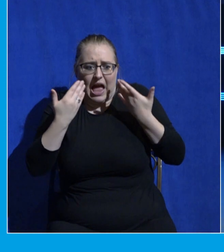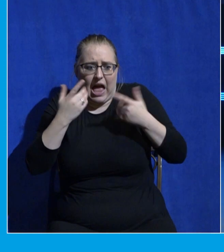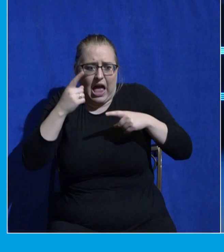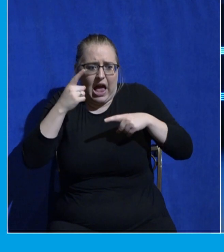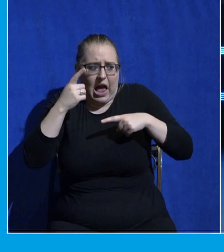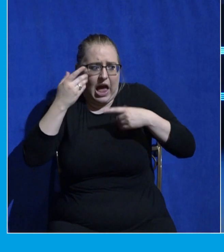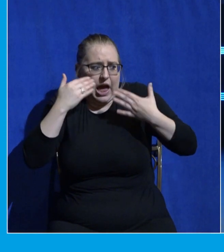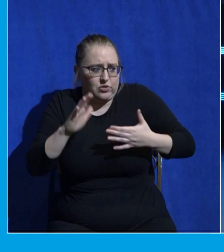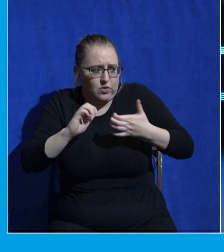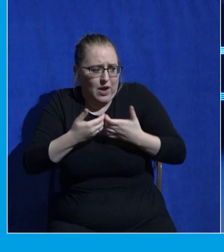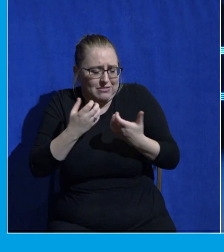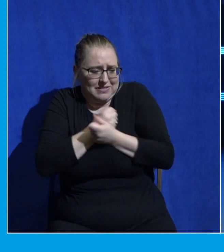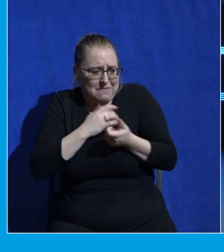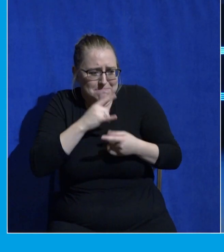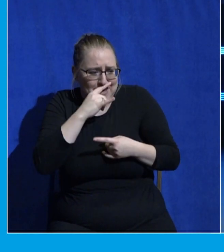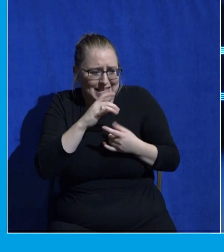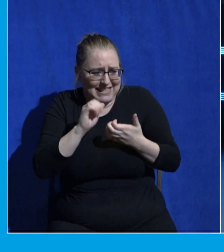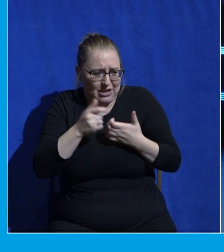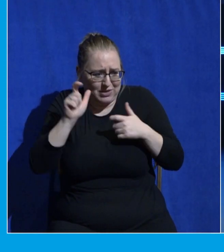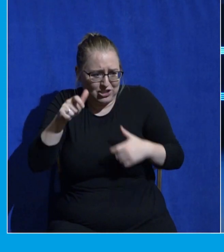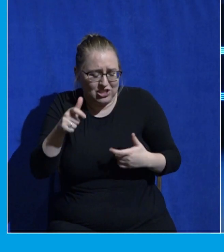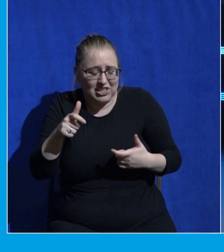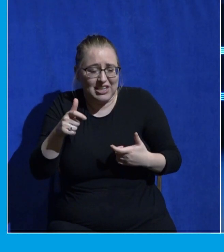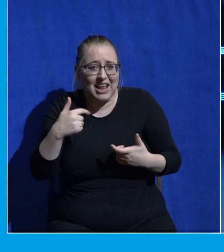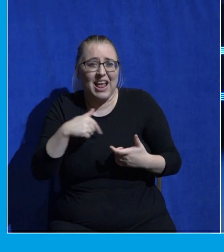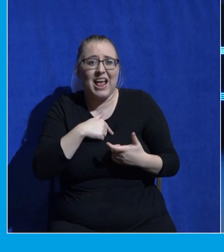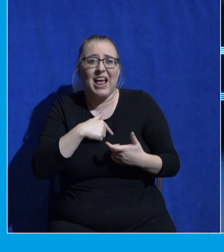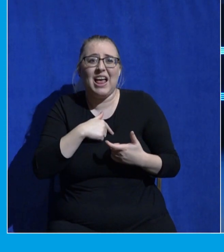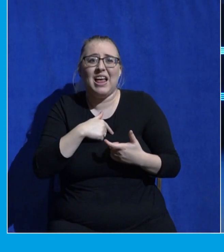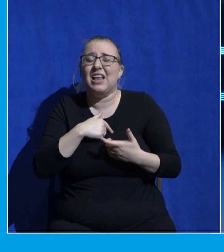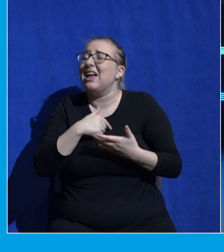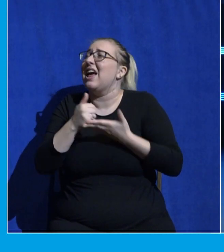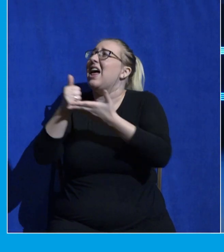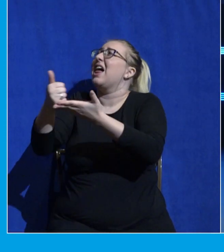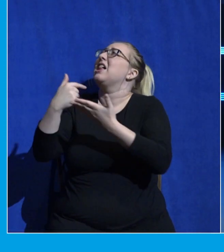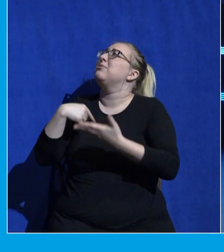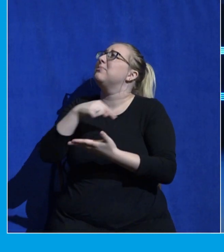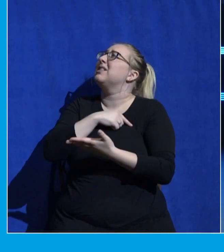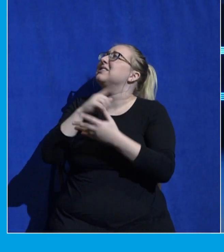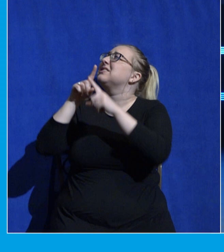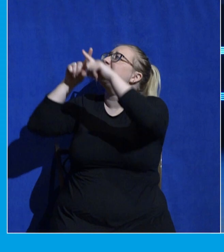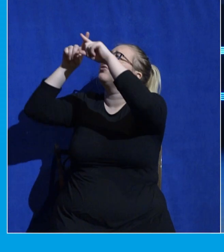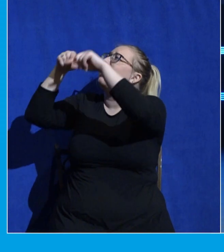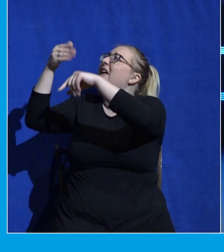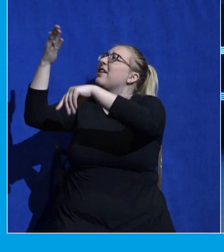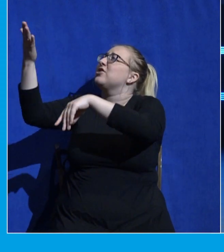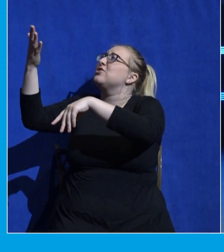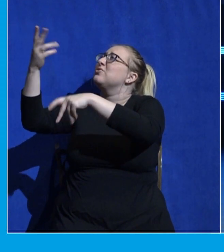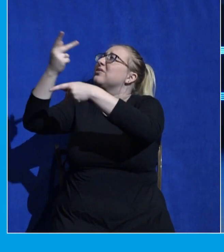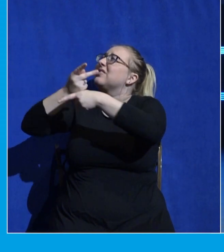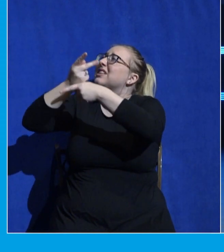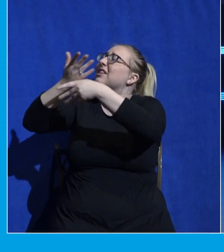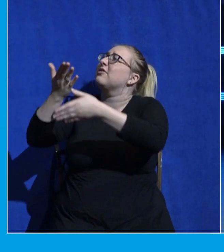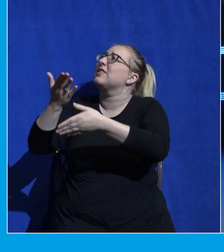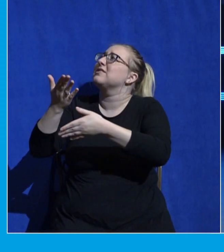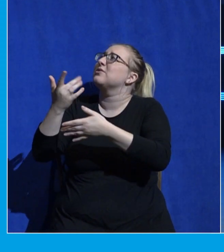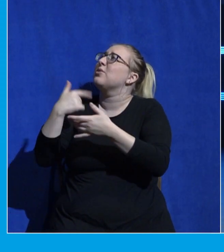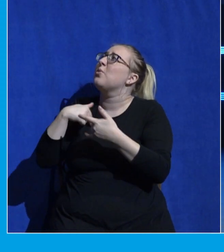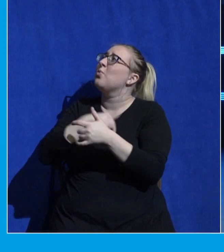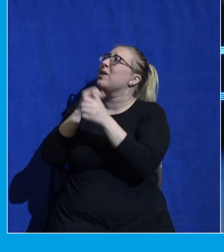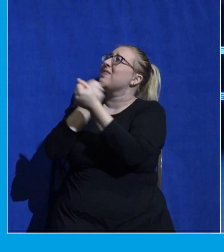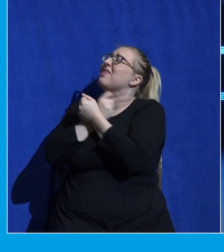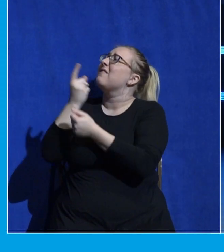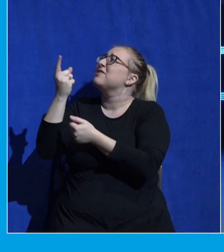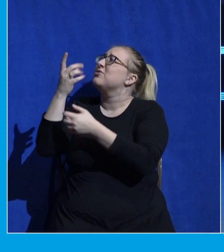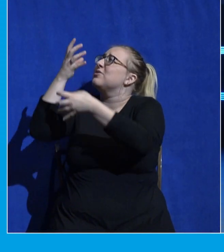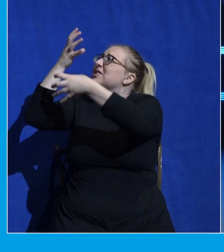I need to, help us to rely on you, the God who was able to keep us. We love you. We trust you. Thank you